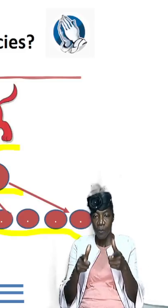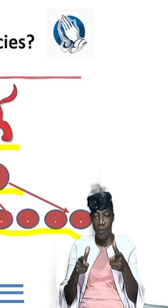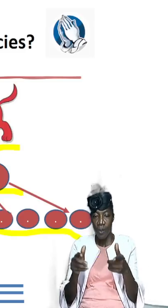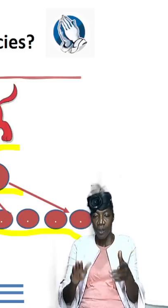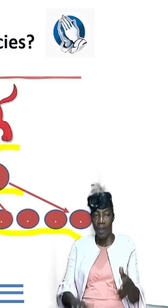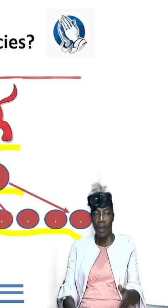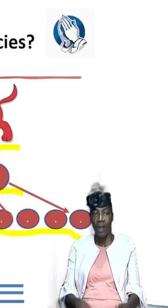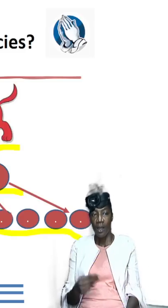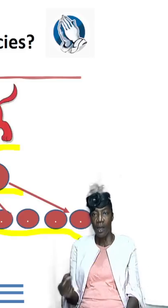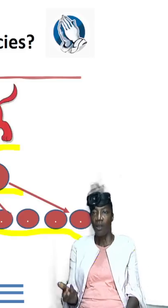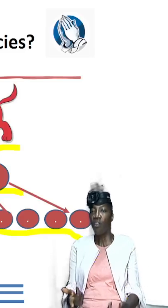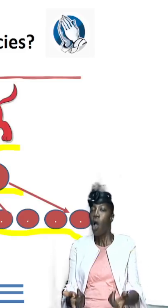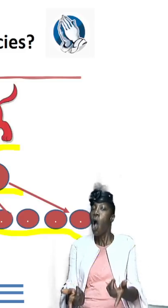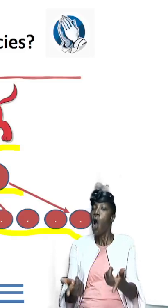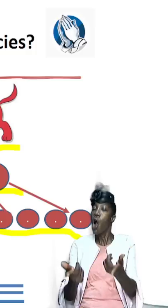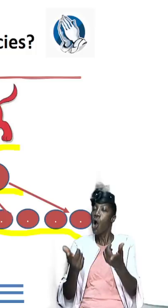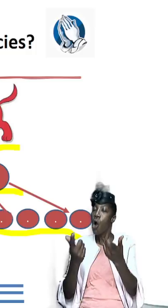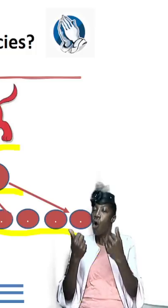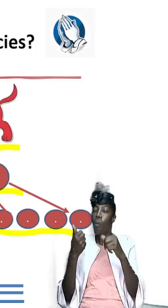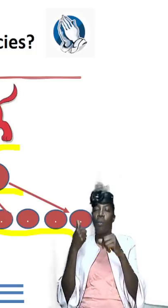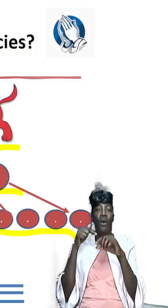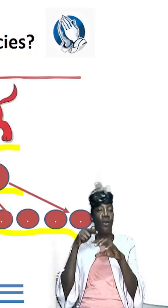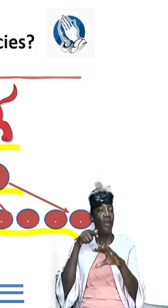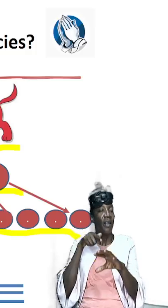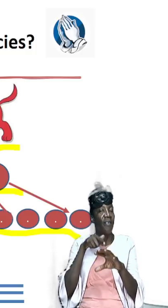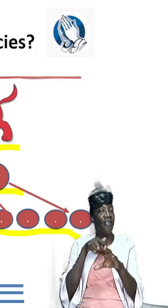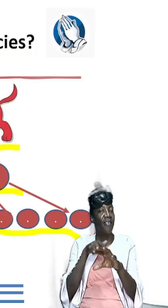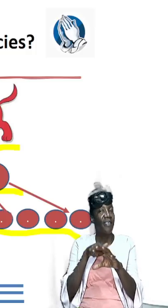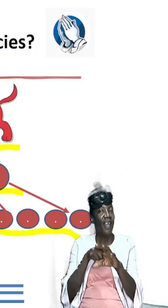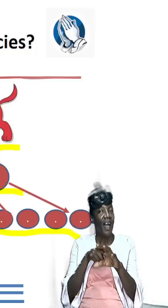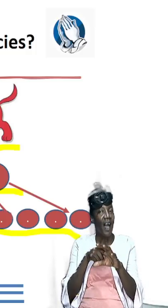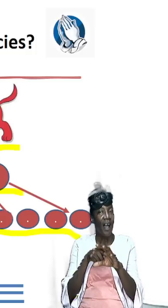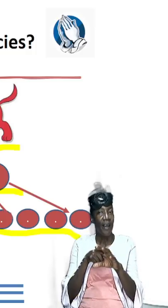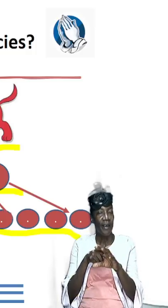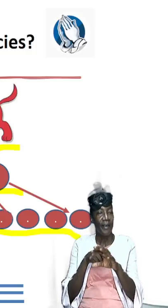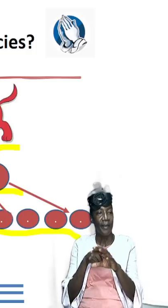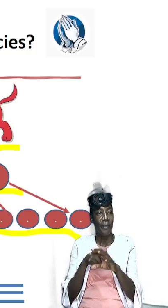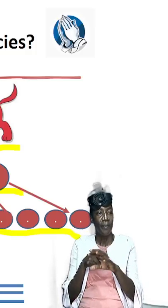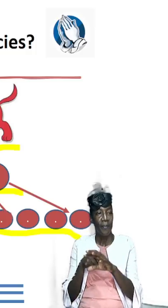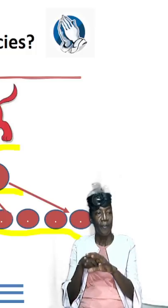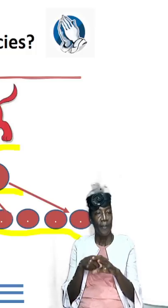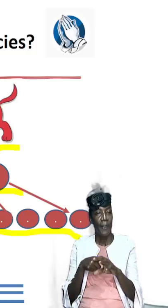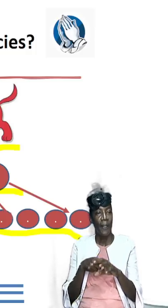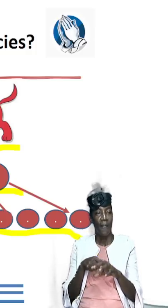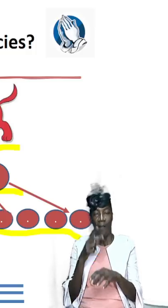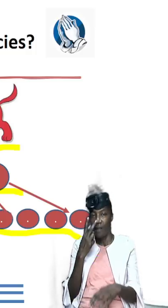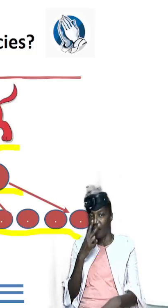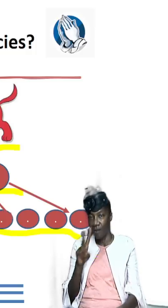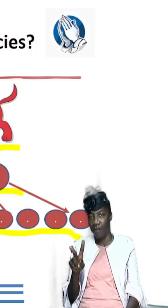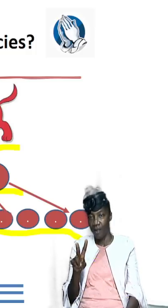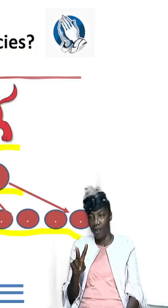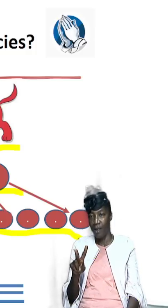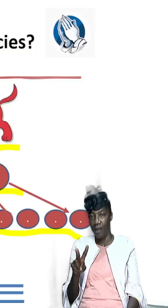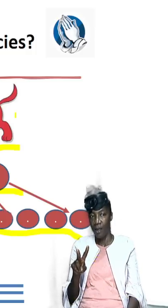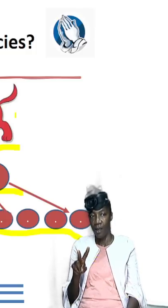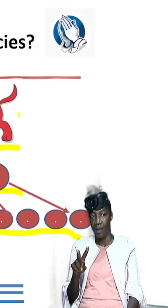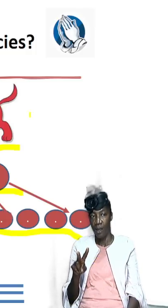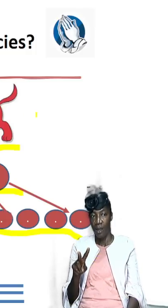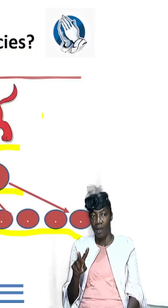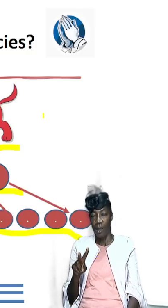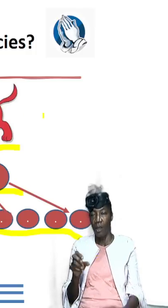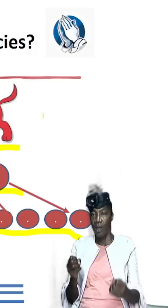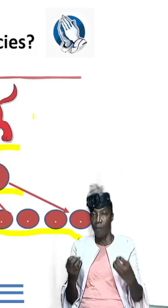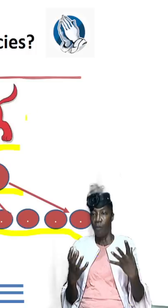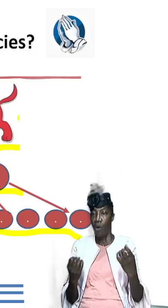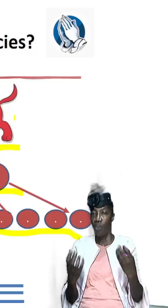comes all the way back up to mom and dad at the top, the red and the blue dog. And you're going to see that the offspring might, in